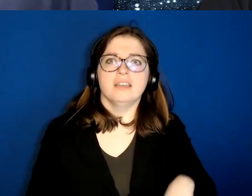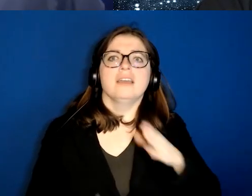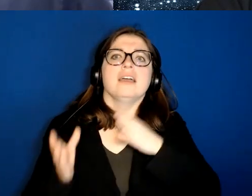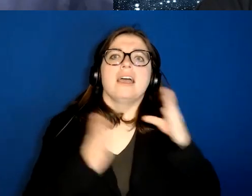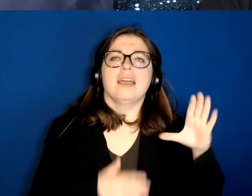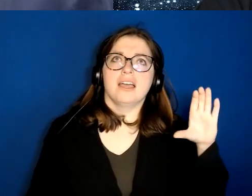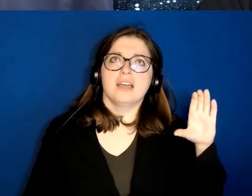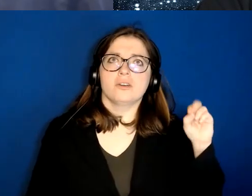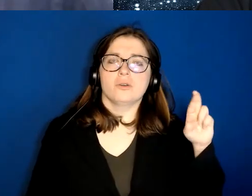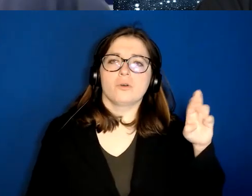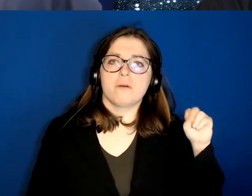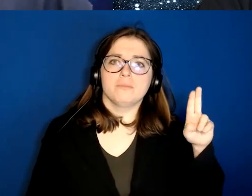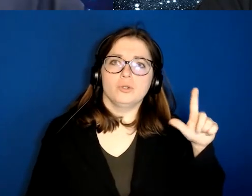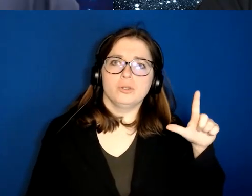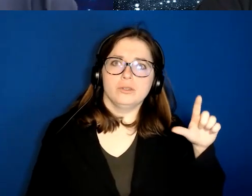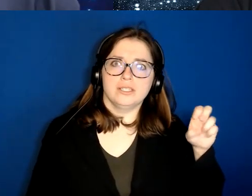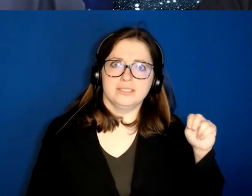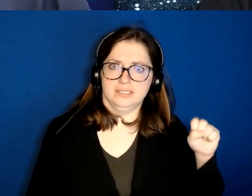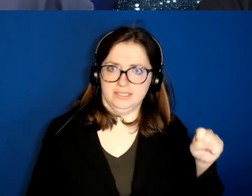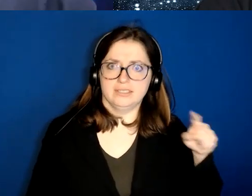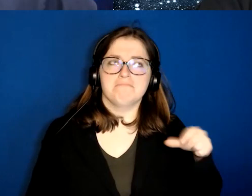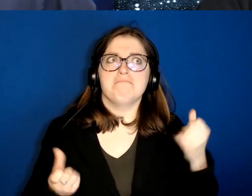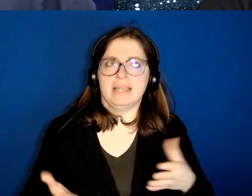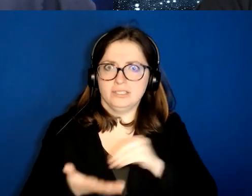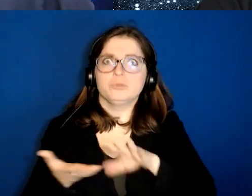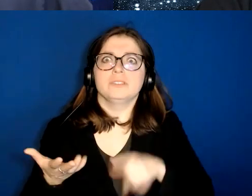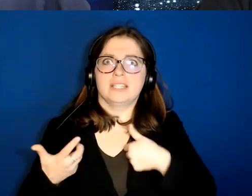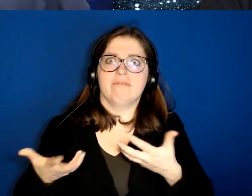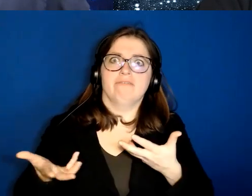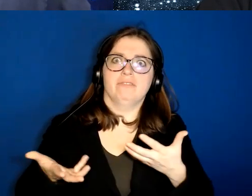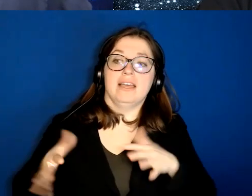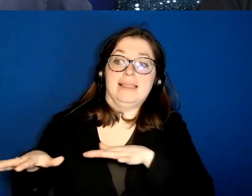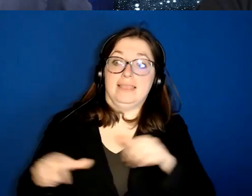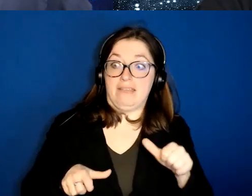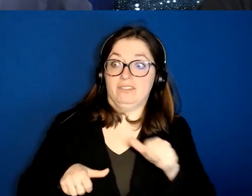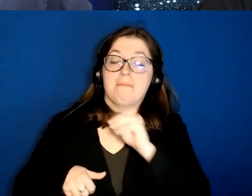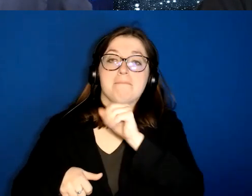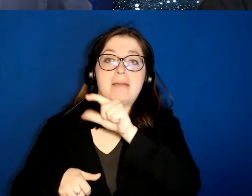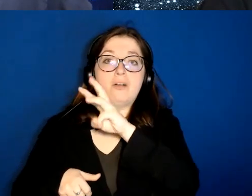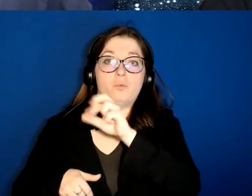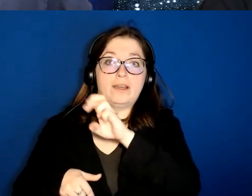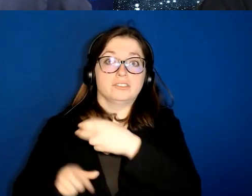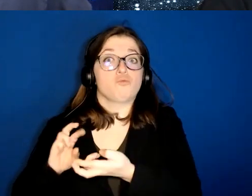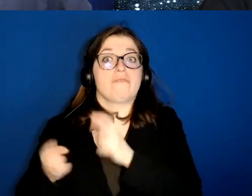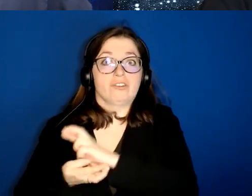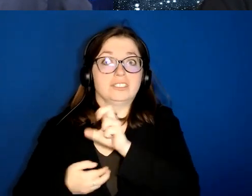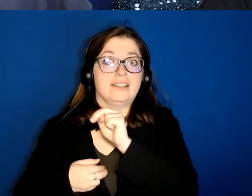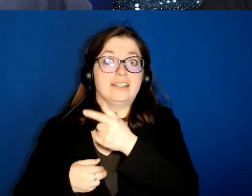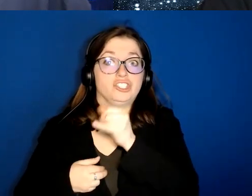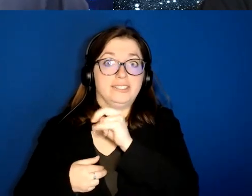Cormulant in Florida that several students have left the malware reverse engineering class and gone to do those kinds of